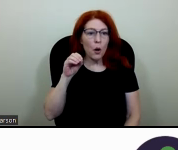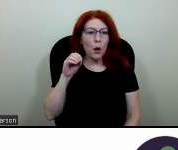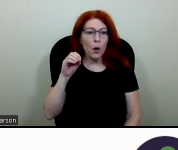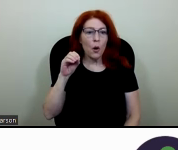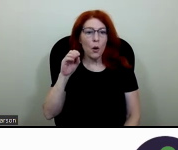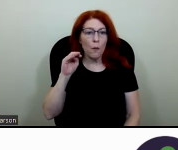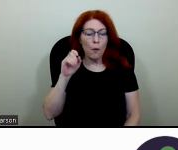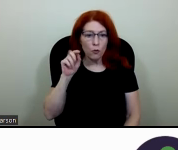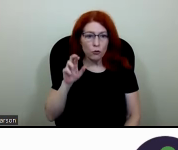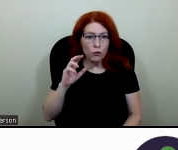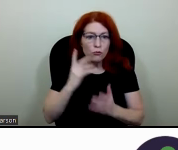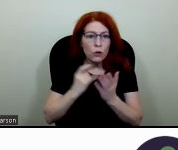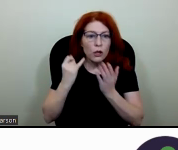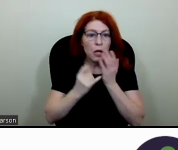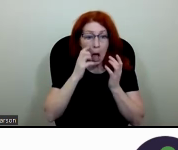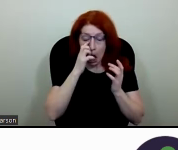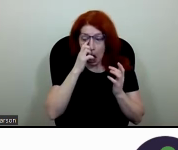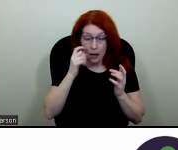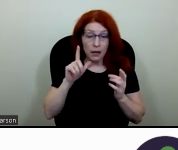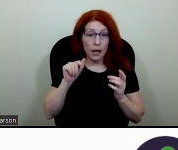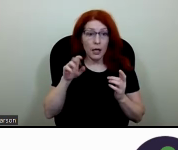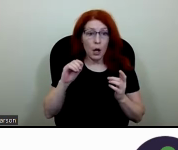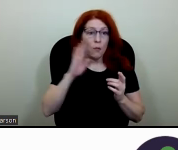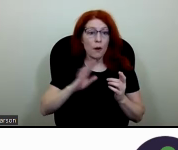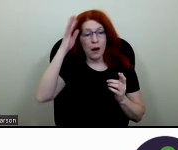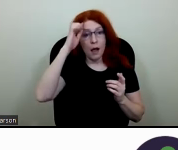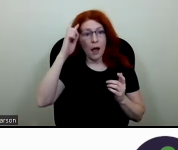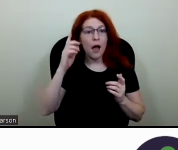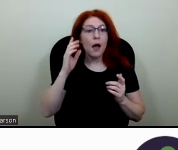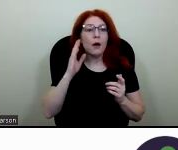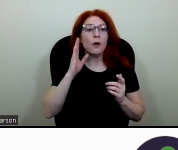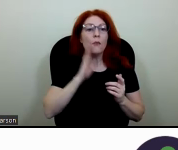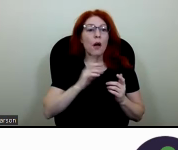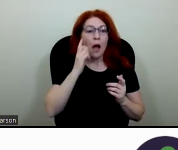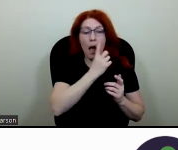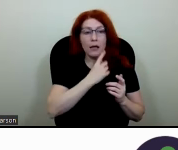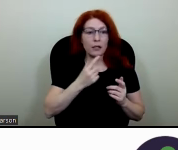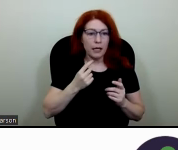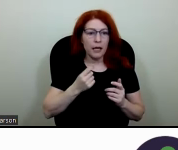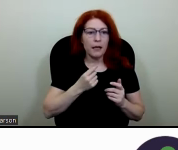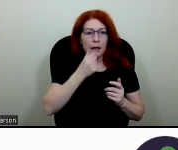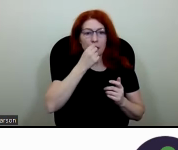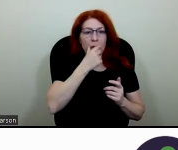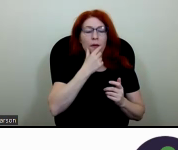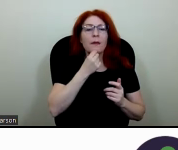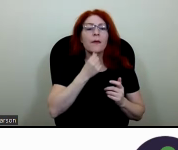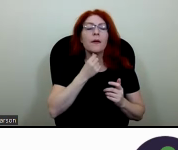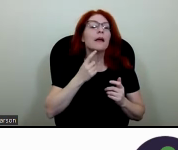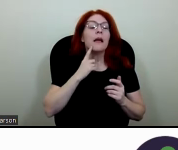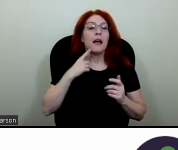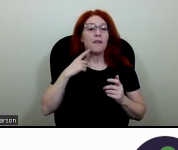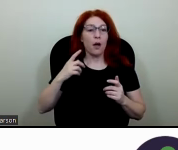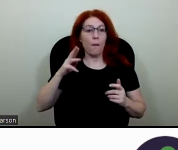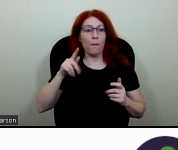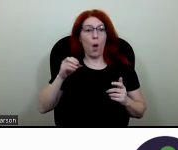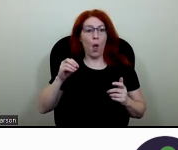am a Latino with brown hair, brown eyes, goatee. I have a red polo shirt on that